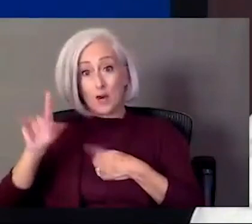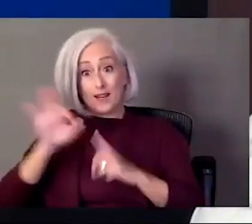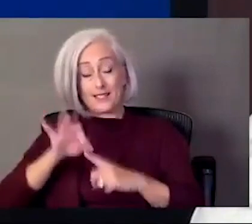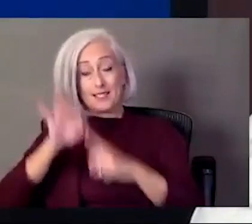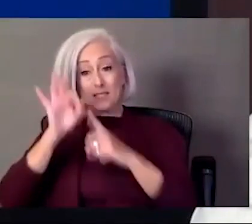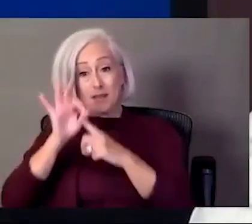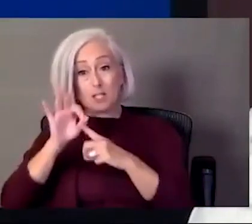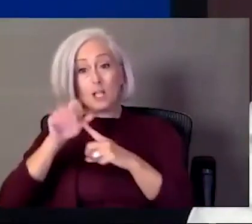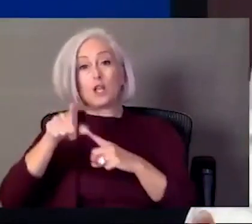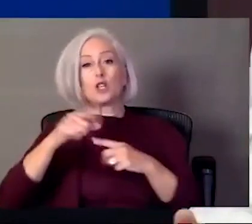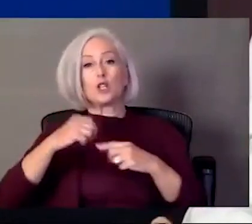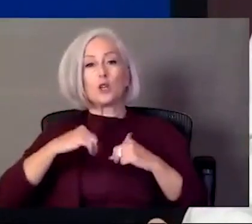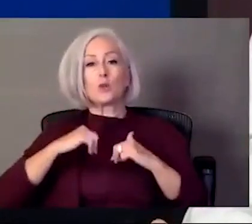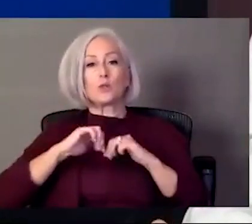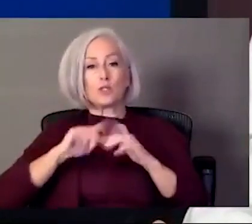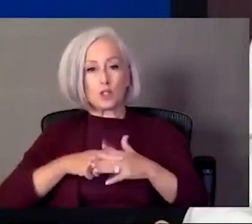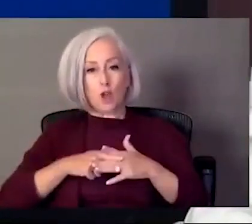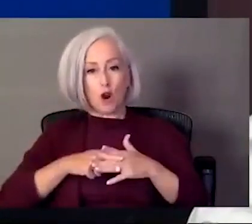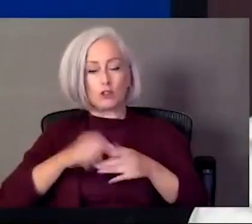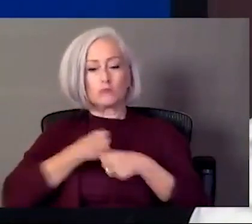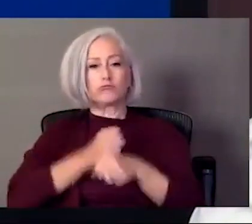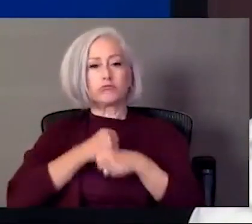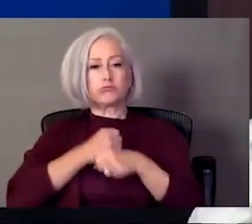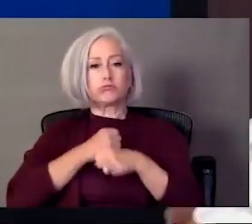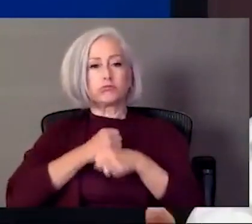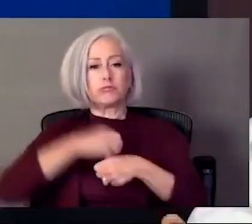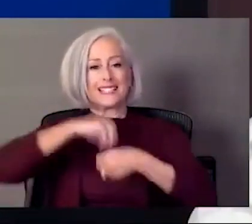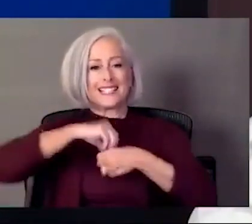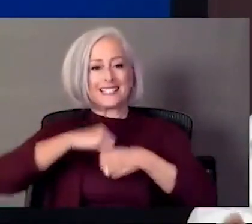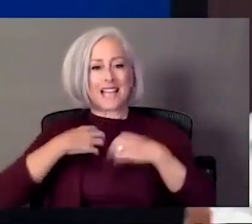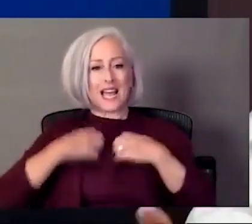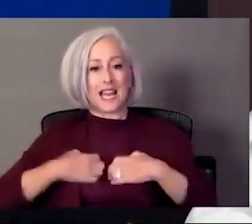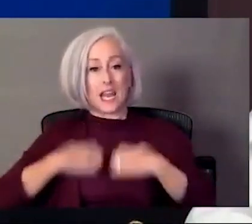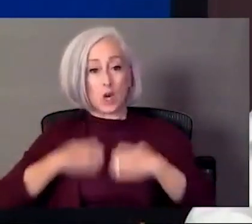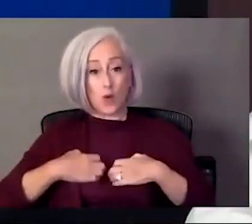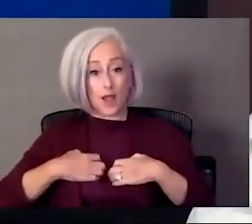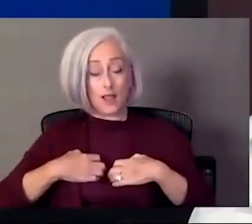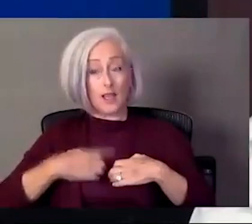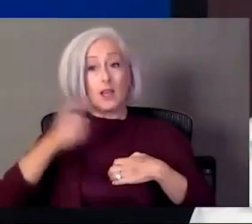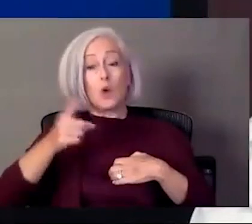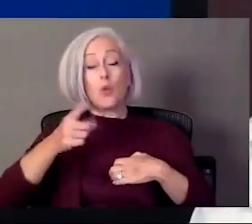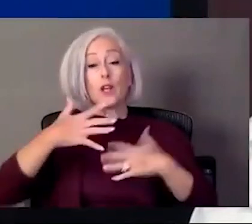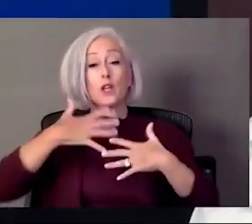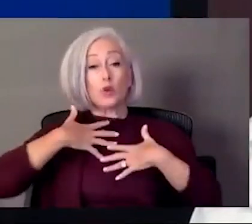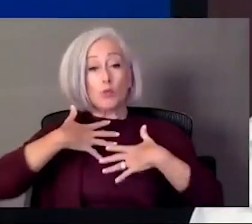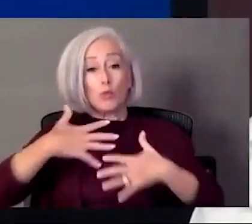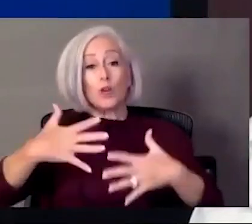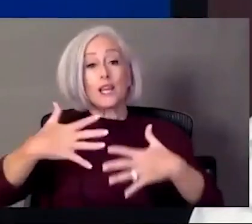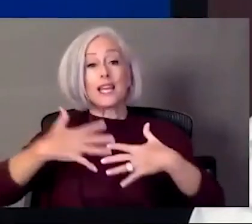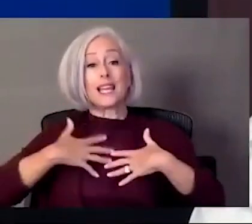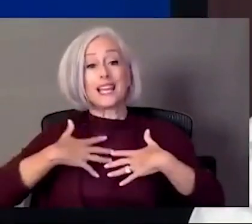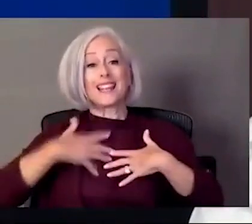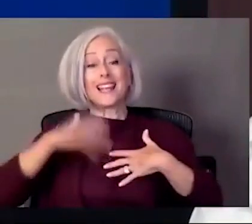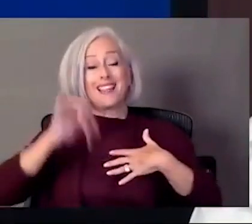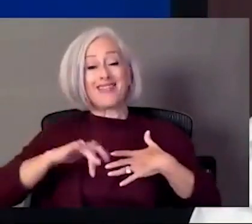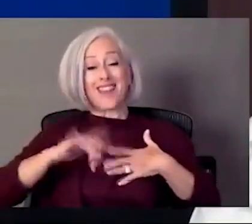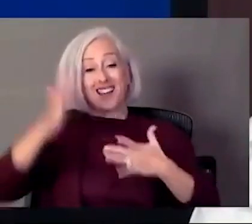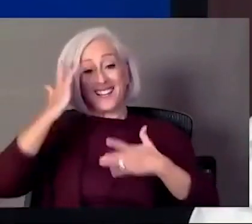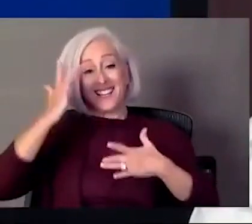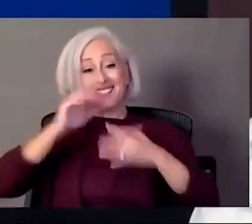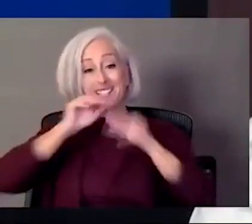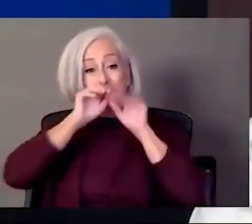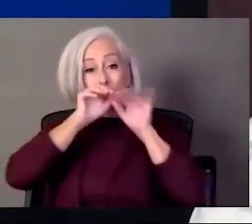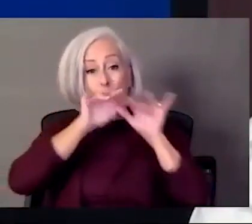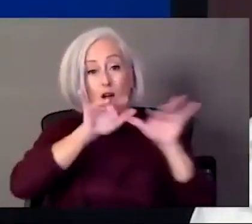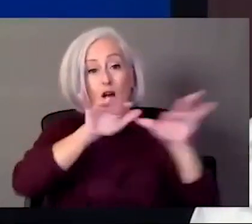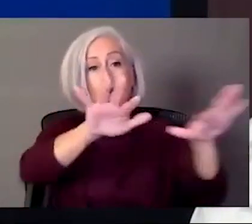airway. And that's what happens with it. And then as you breathe out, you can spread it. And the problem is that even after vaccination, we think